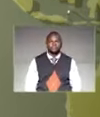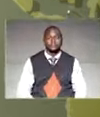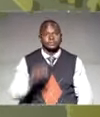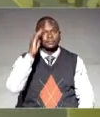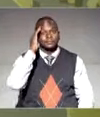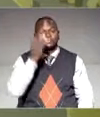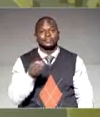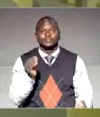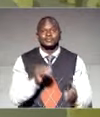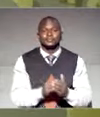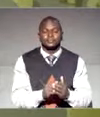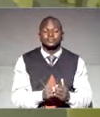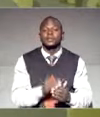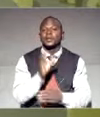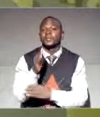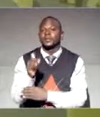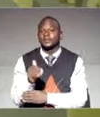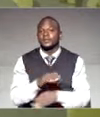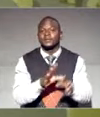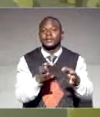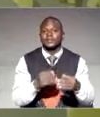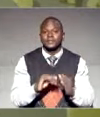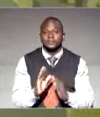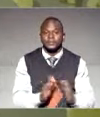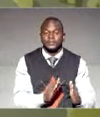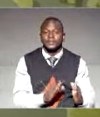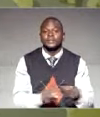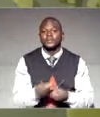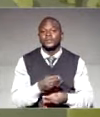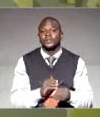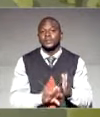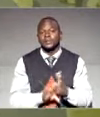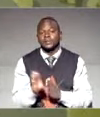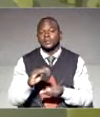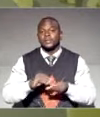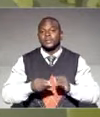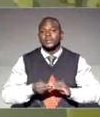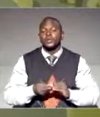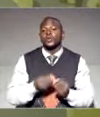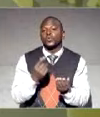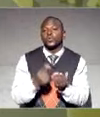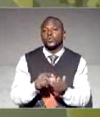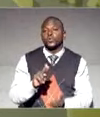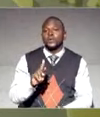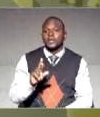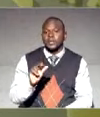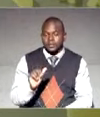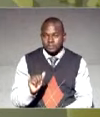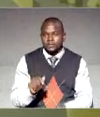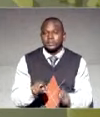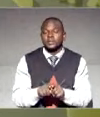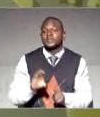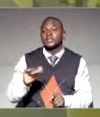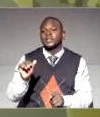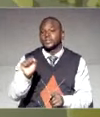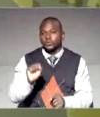Hello once again. The Ministry of Finance, Planning and Economic Development in partnership with Uganda Revenue Authority and the Civil